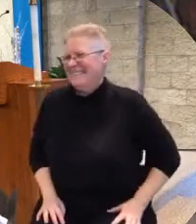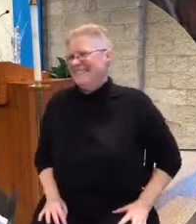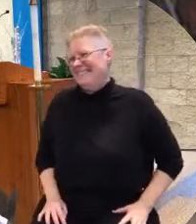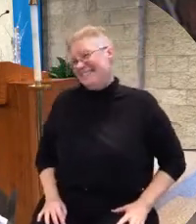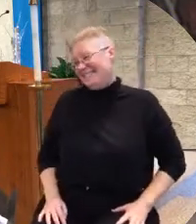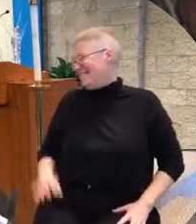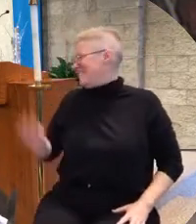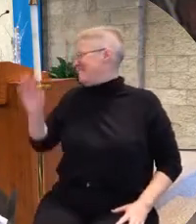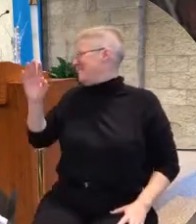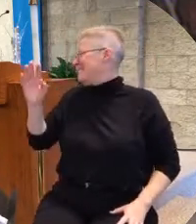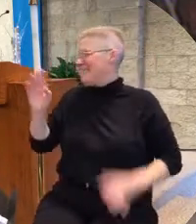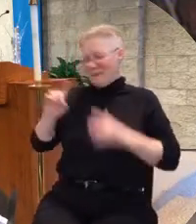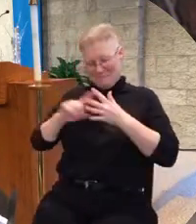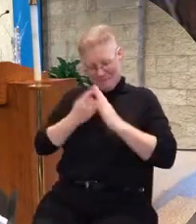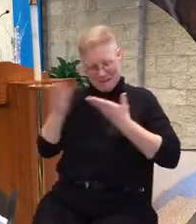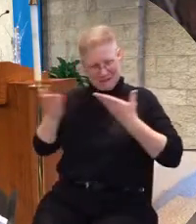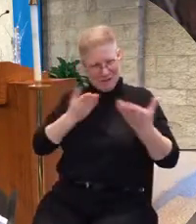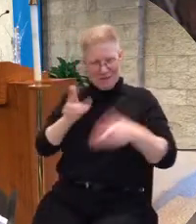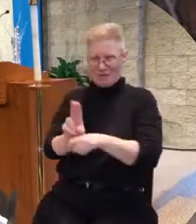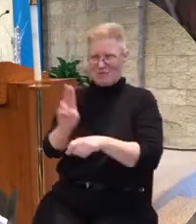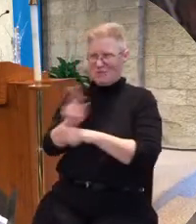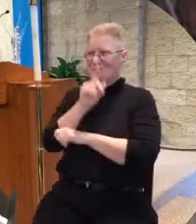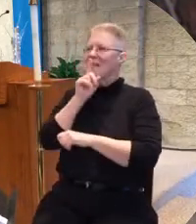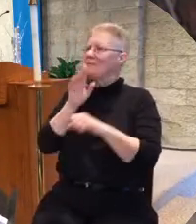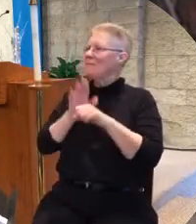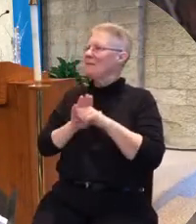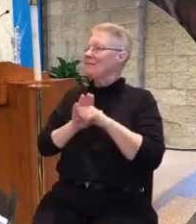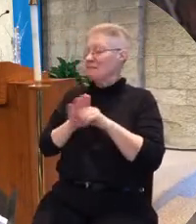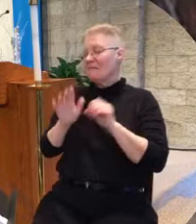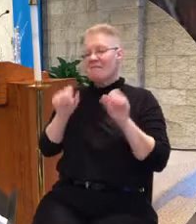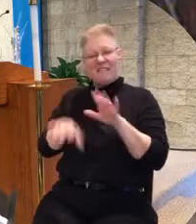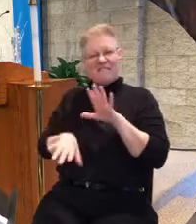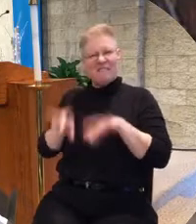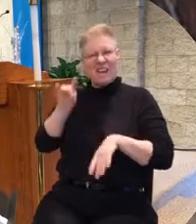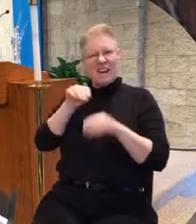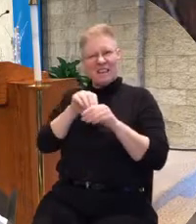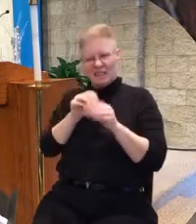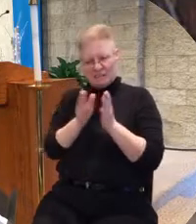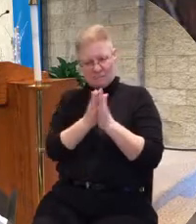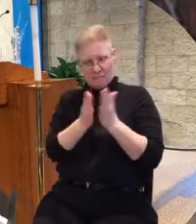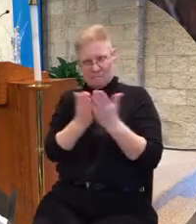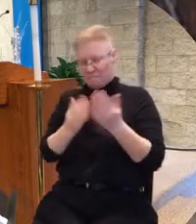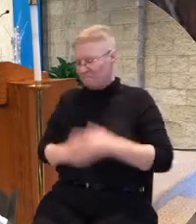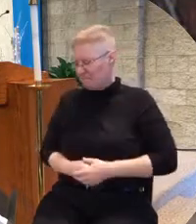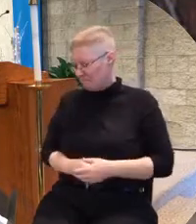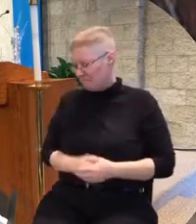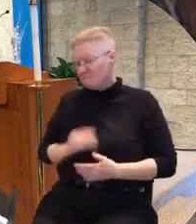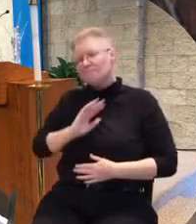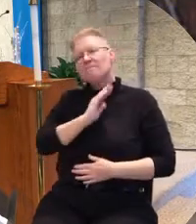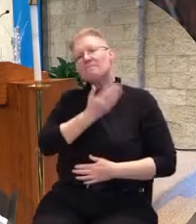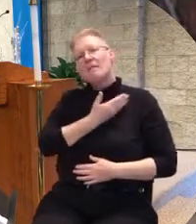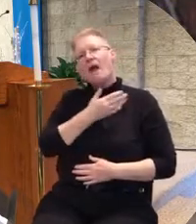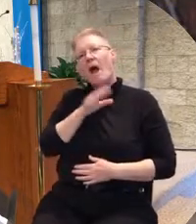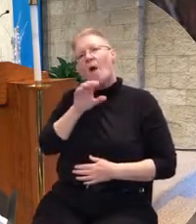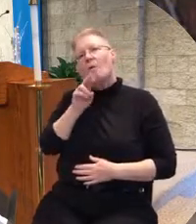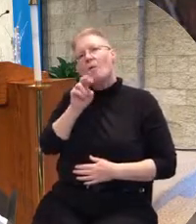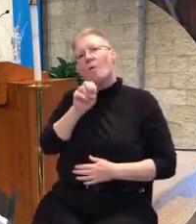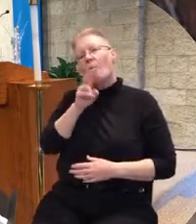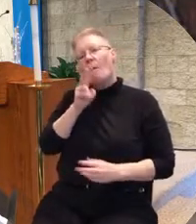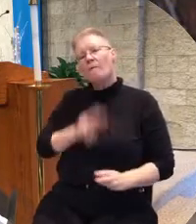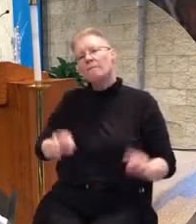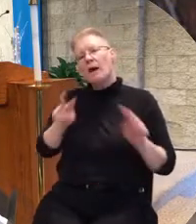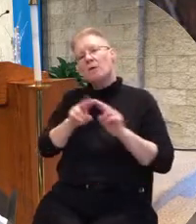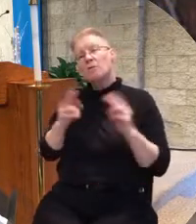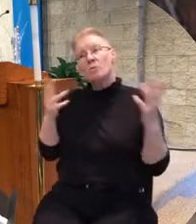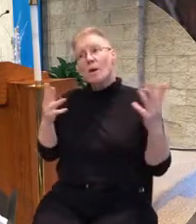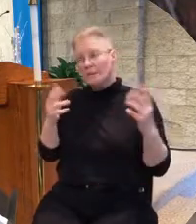We begin our service by using affirmations. The affirmations are found in your order of service. Our core values are, together may we